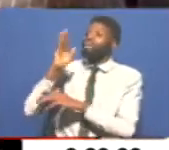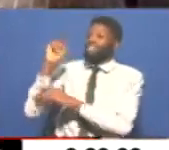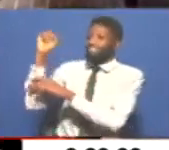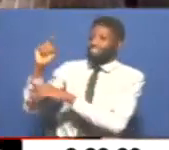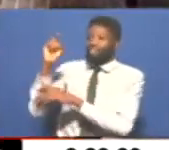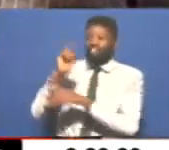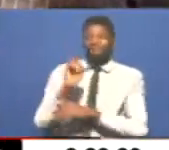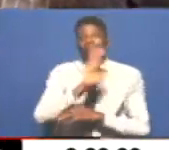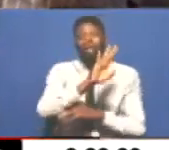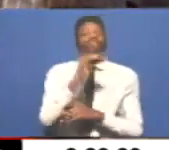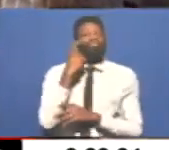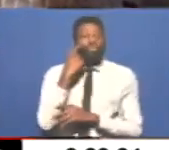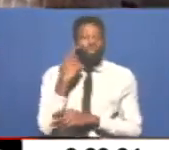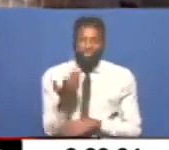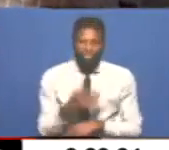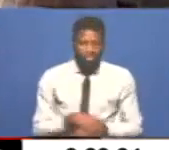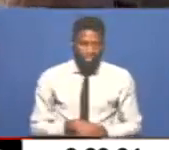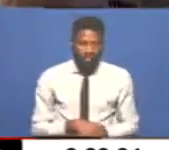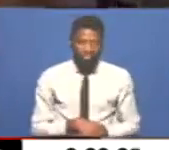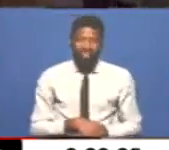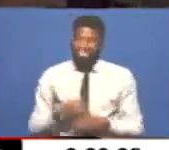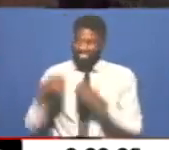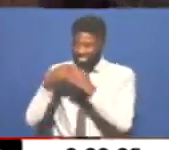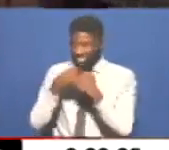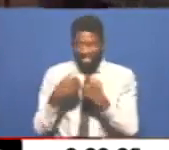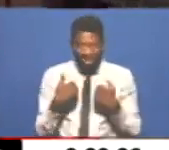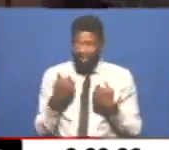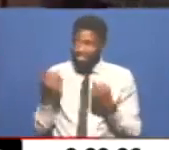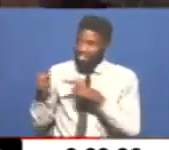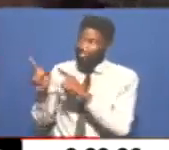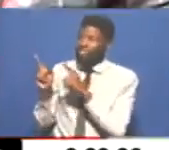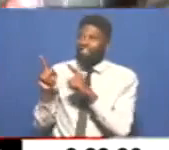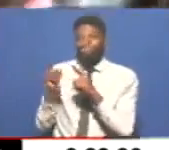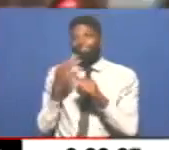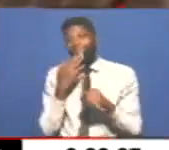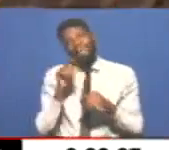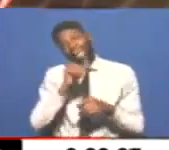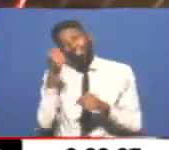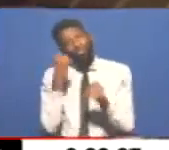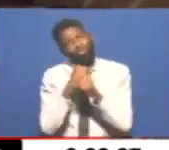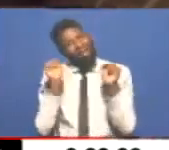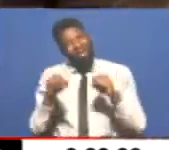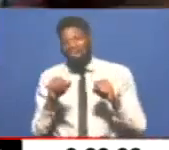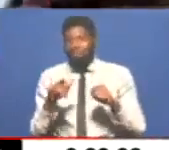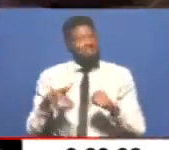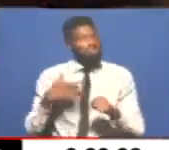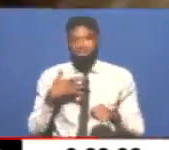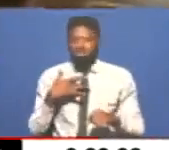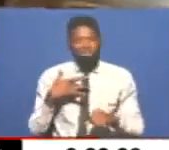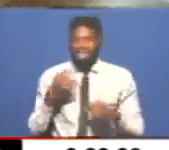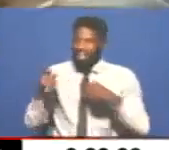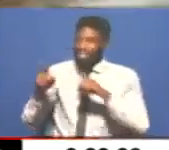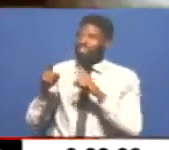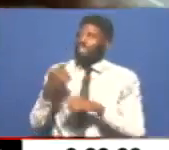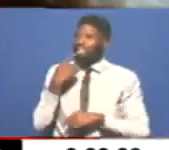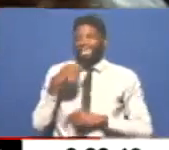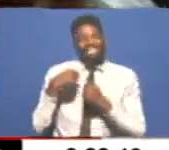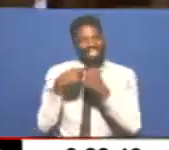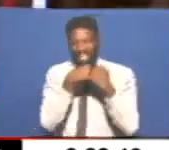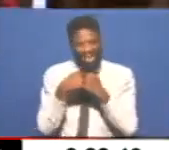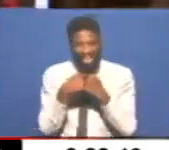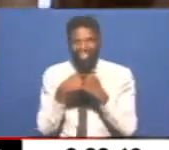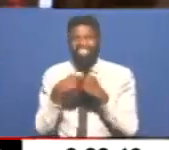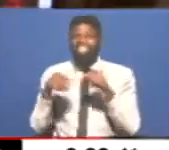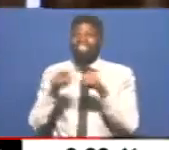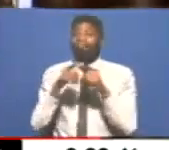the face of these challenges, Sunny can't see himself doing any other job. The designer even says the challenges and critics of his